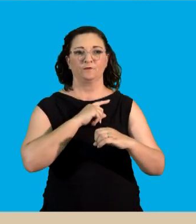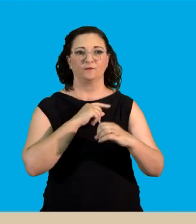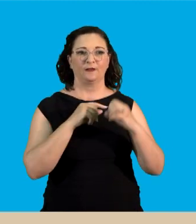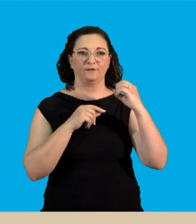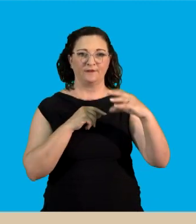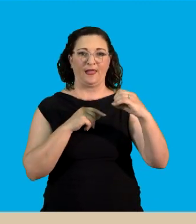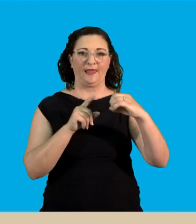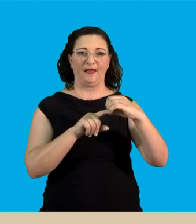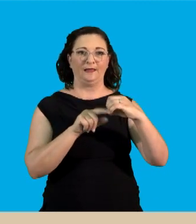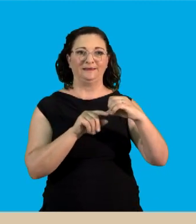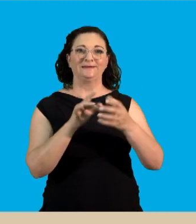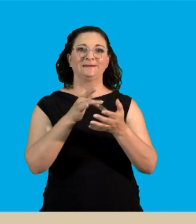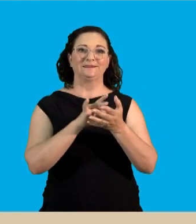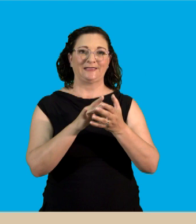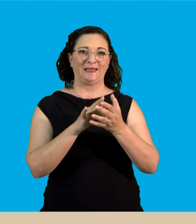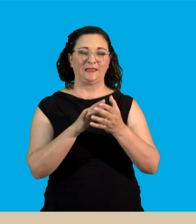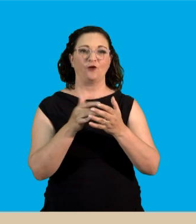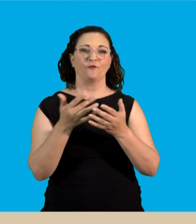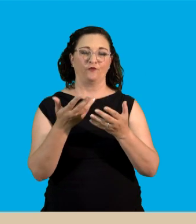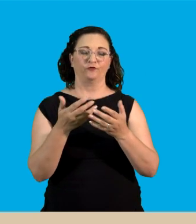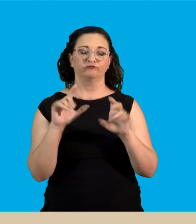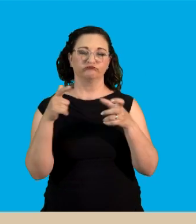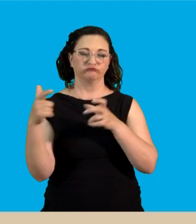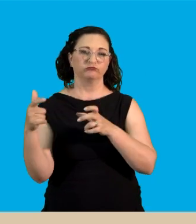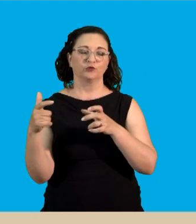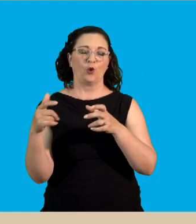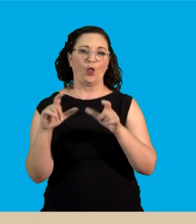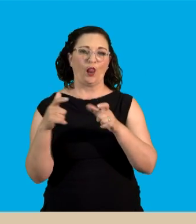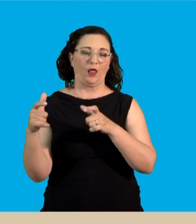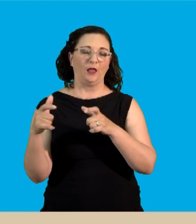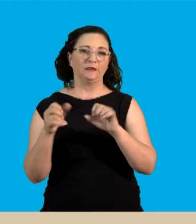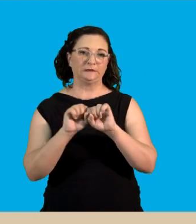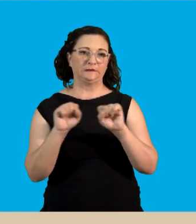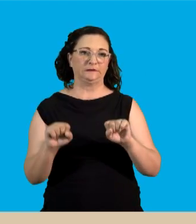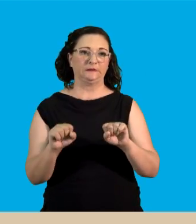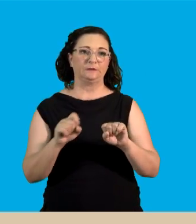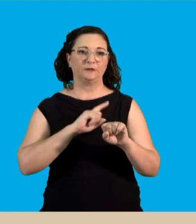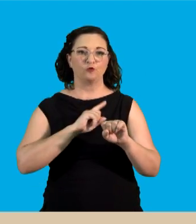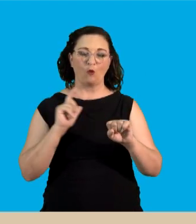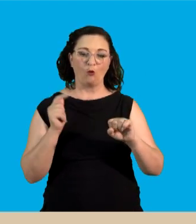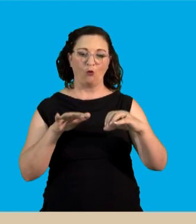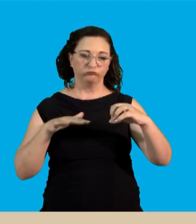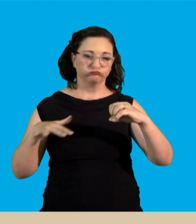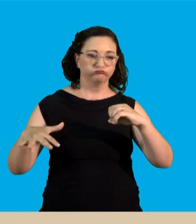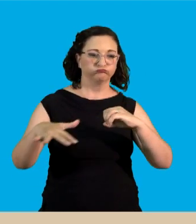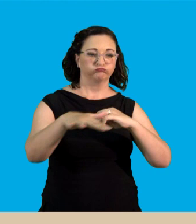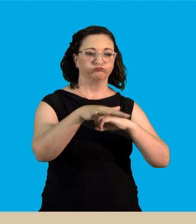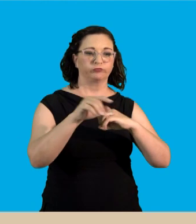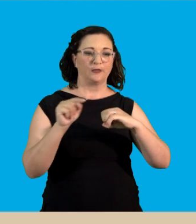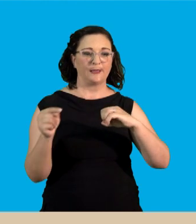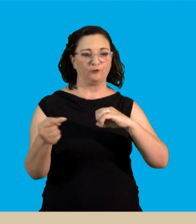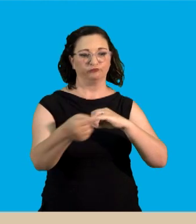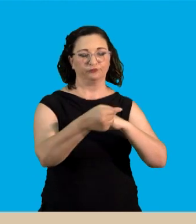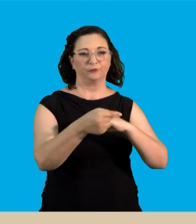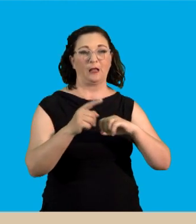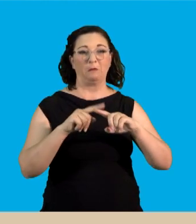sun, and then because the sun is at the center of the solar system, and they must all orbit around the sun in the same direction. And